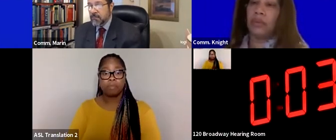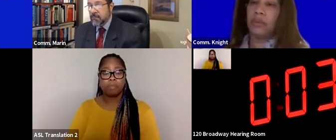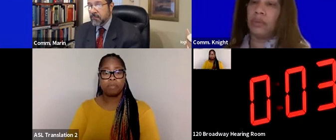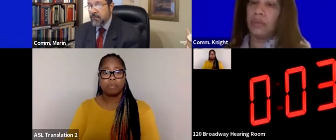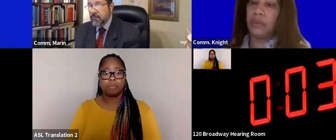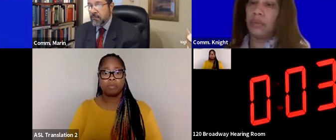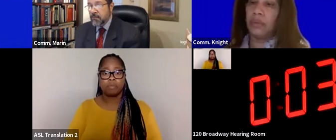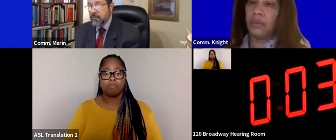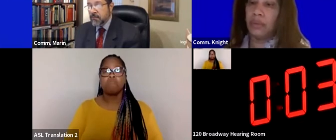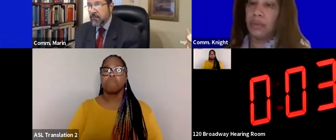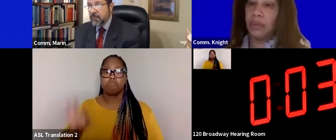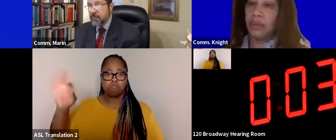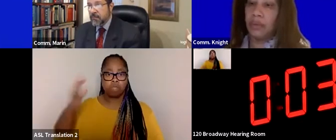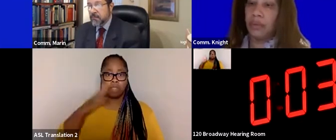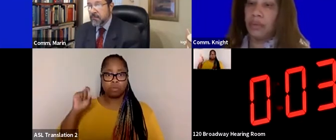Thank you, sir.